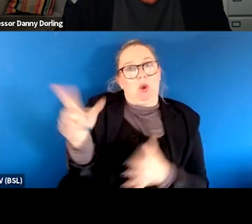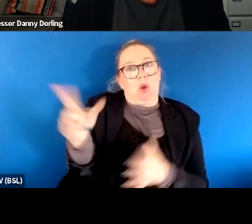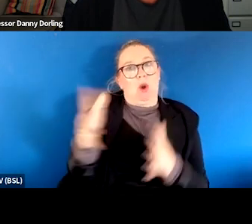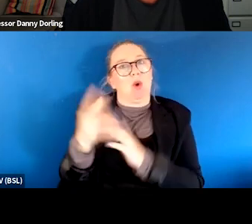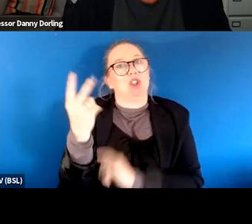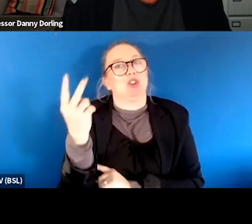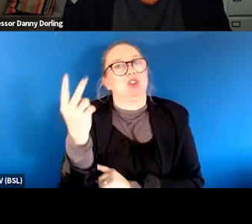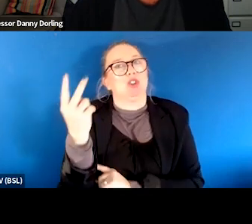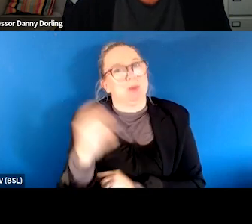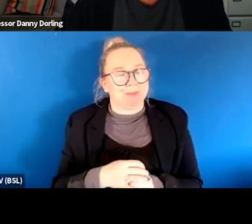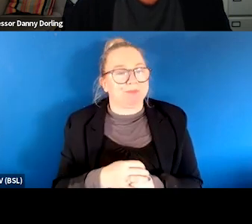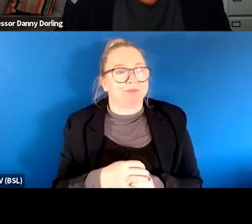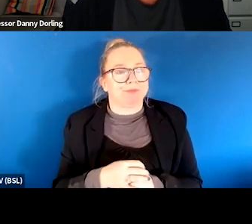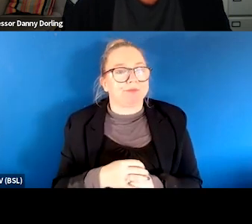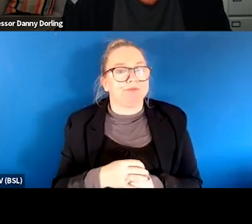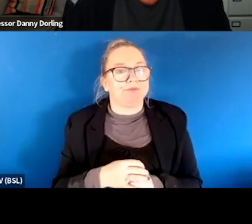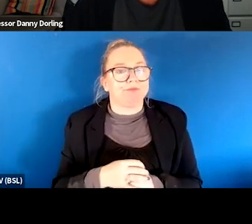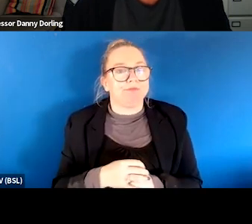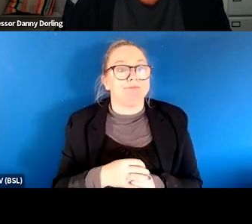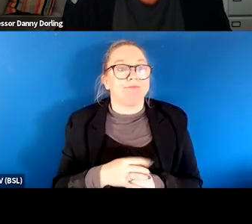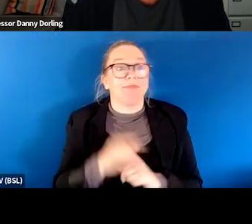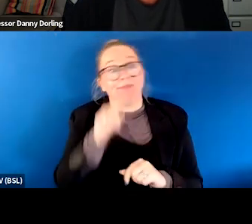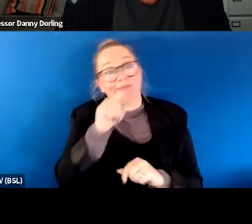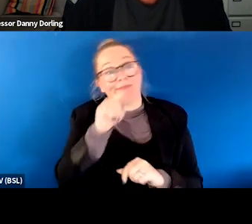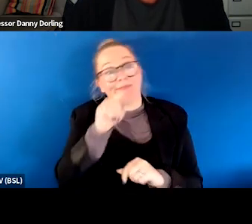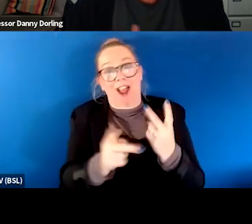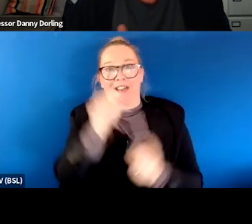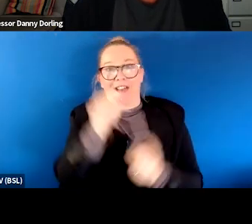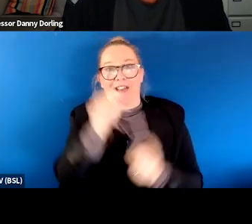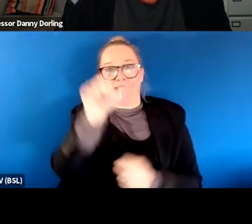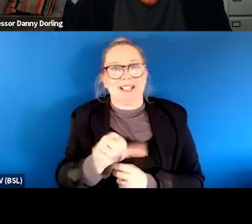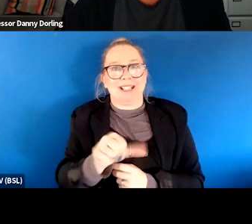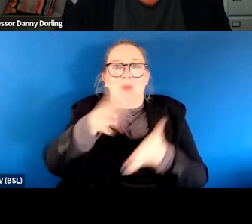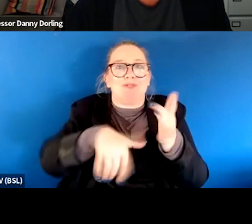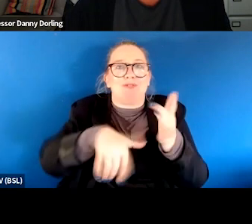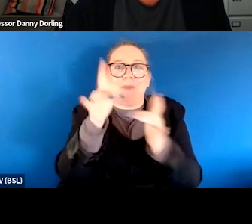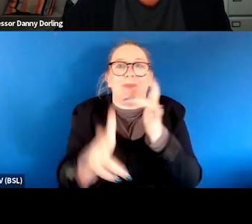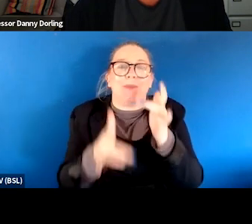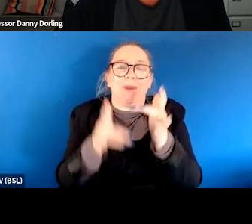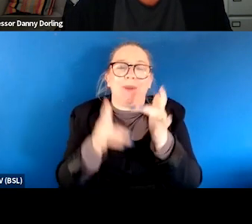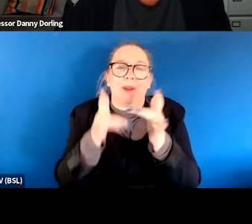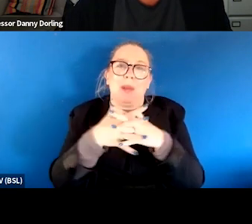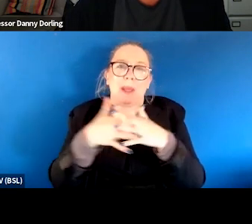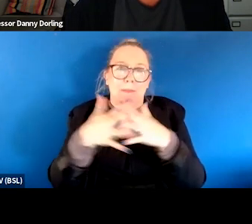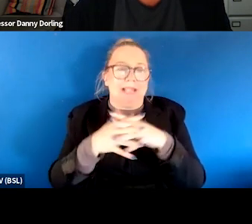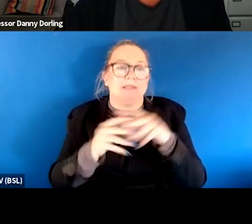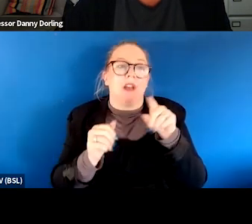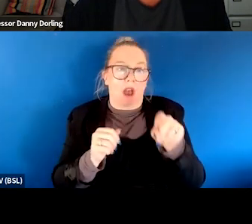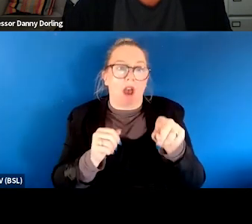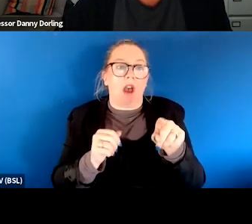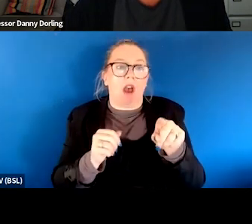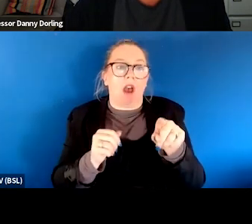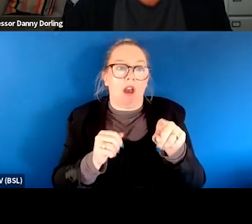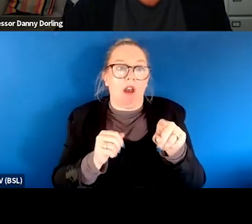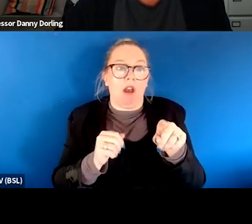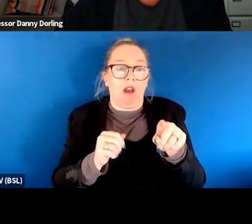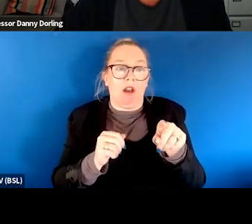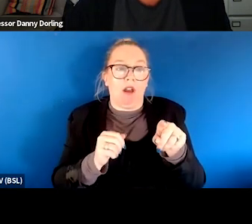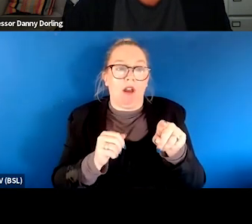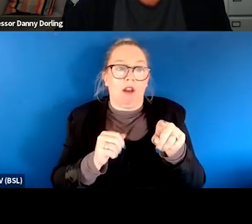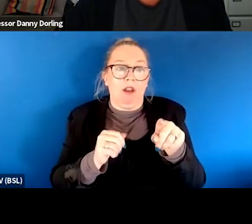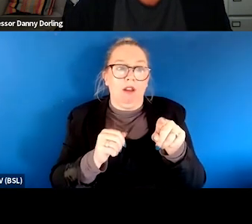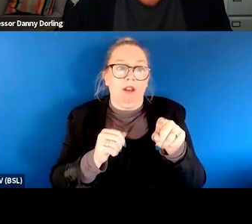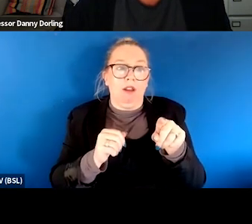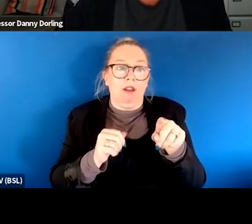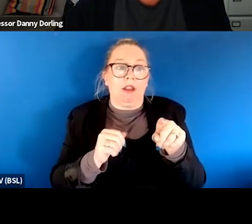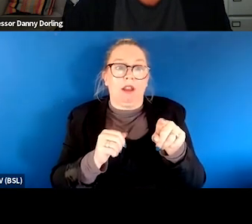Here's another list from Wikipedia, this time ranking the pandemics by the percent of